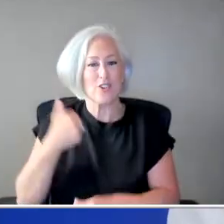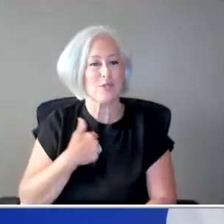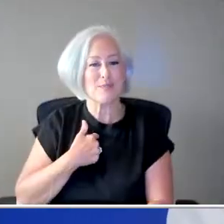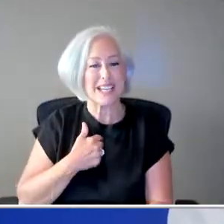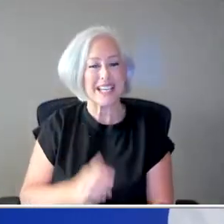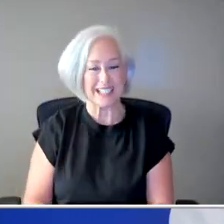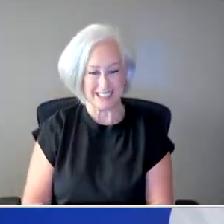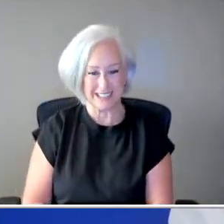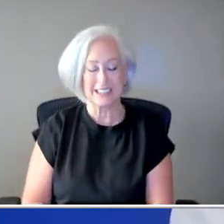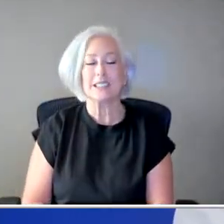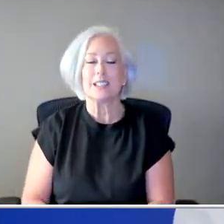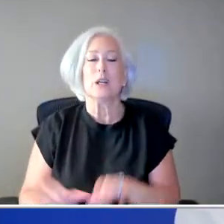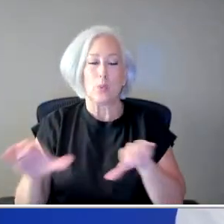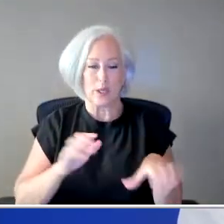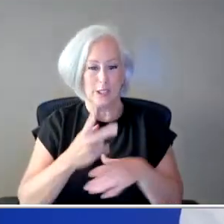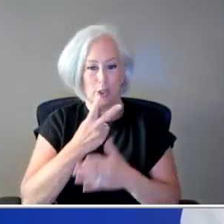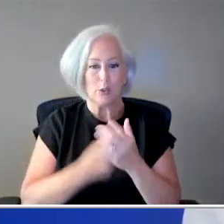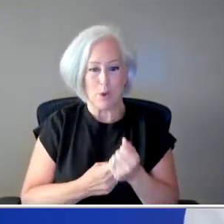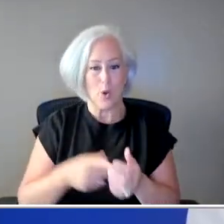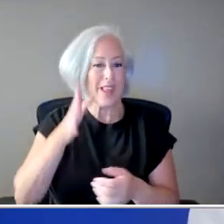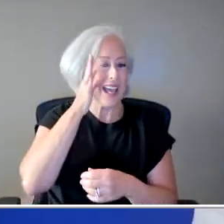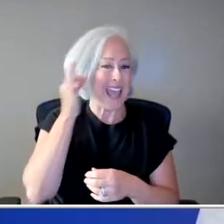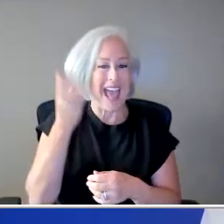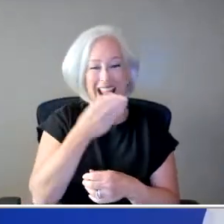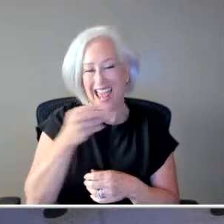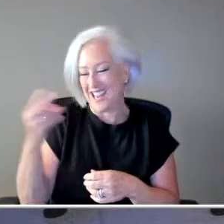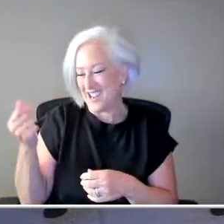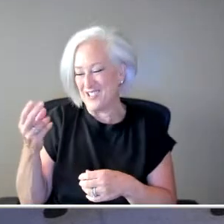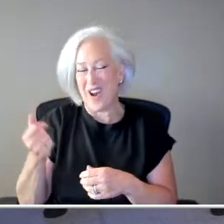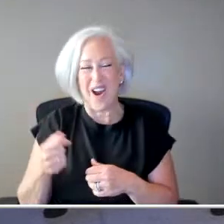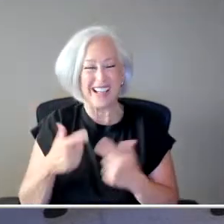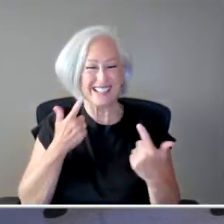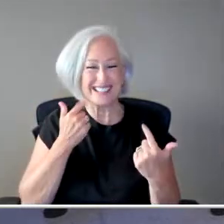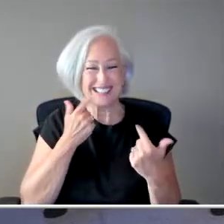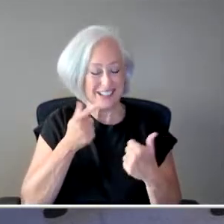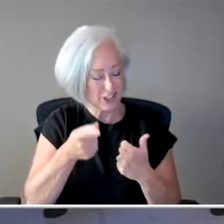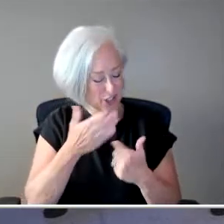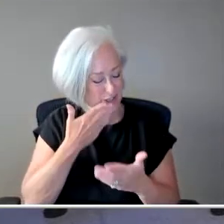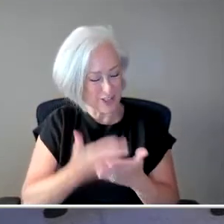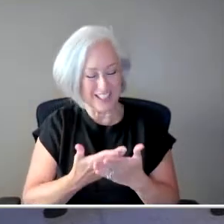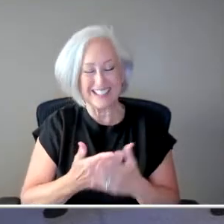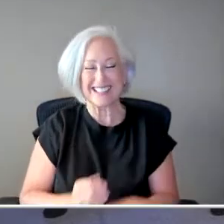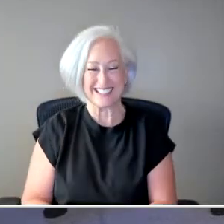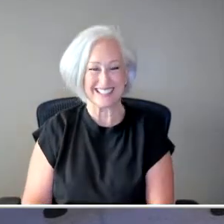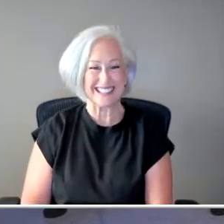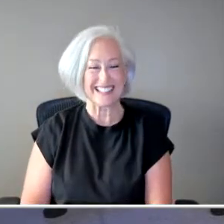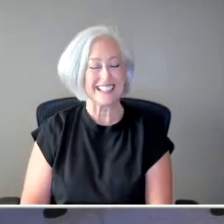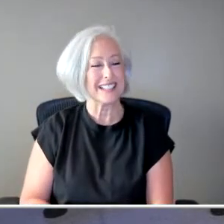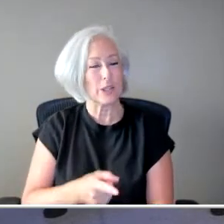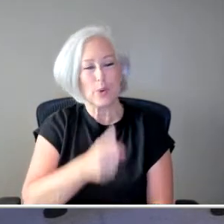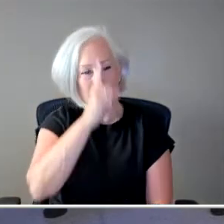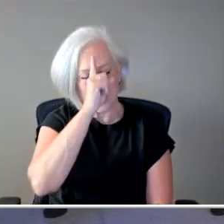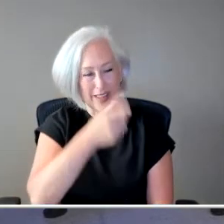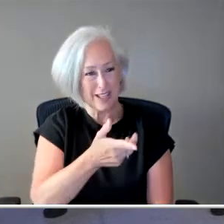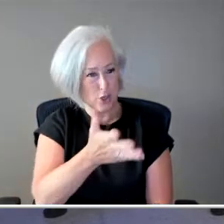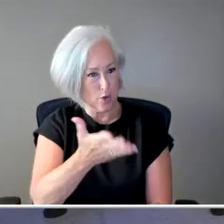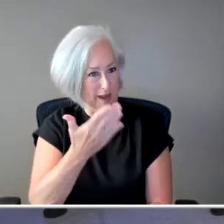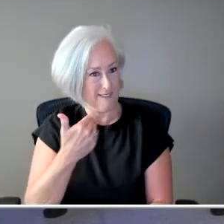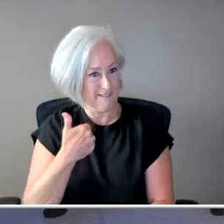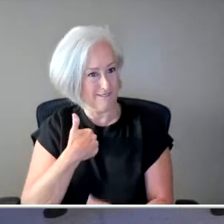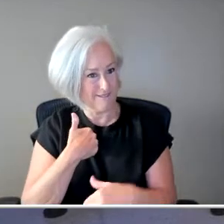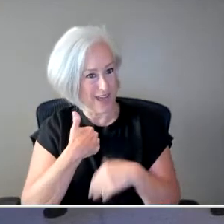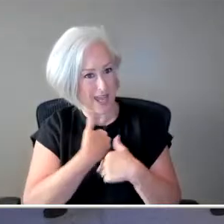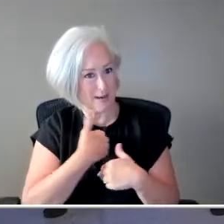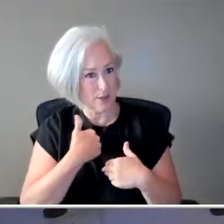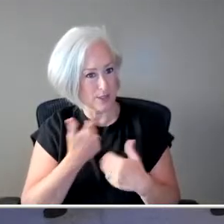both bases, and we have both a dog and a cat. So you're all good. Yeah. What do you think? Do you have pets? We have a dog,